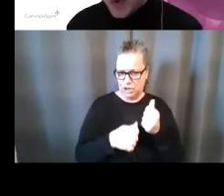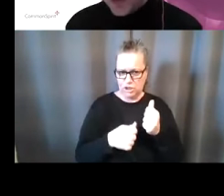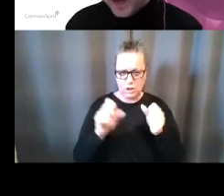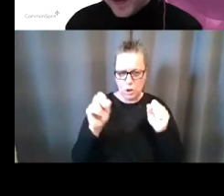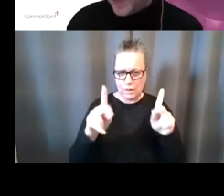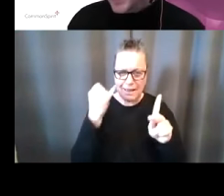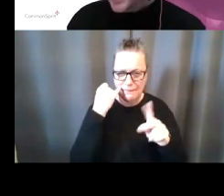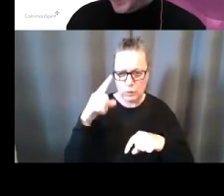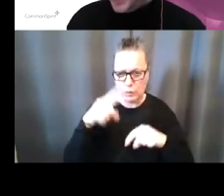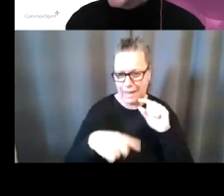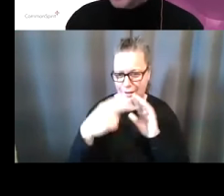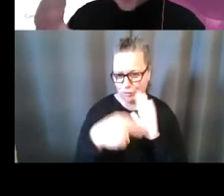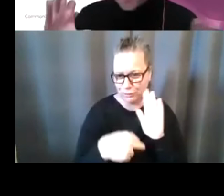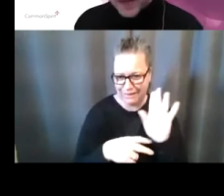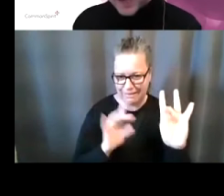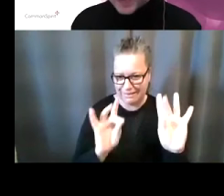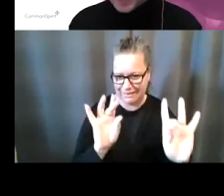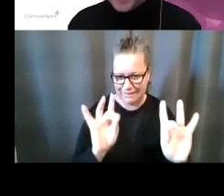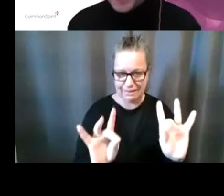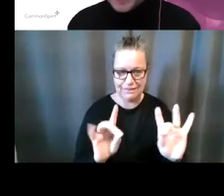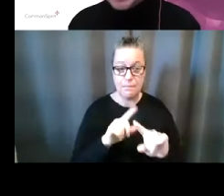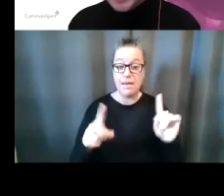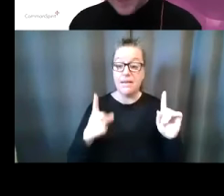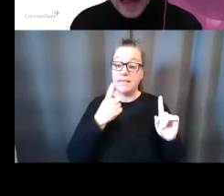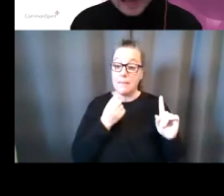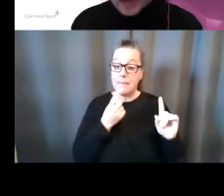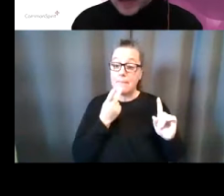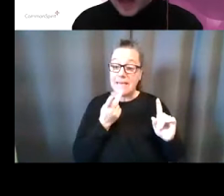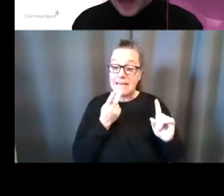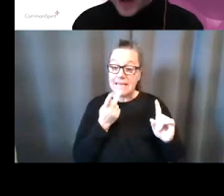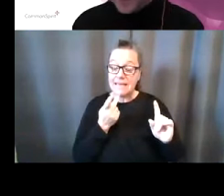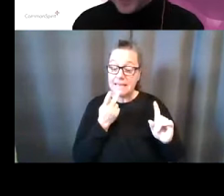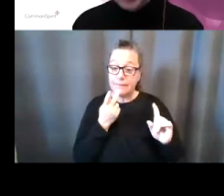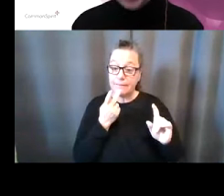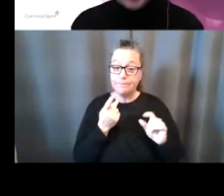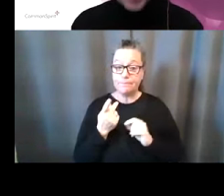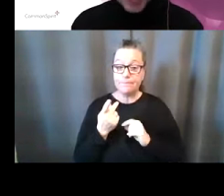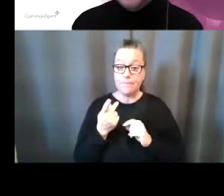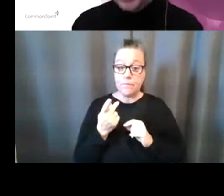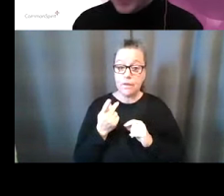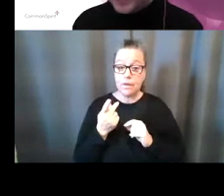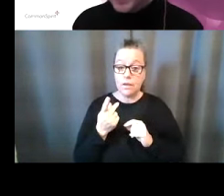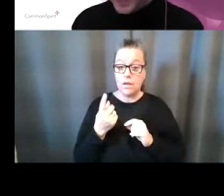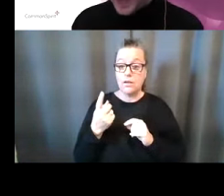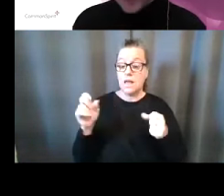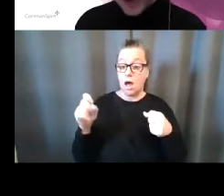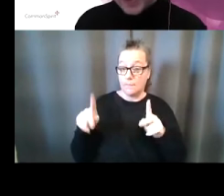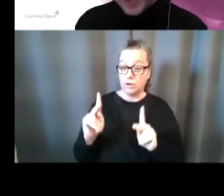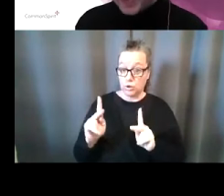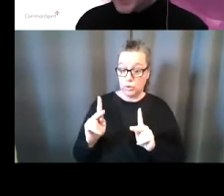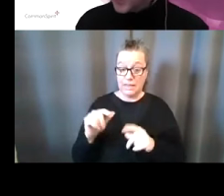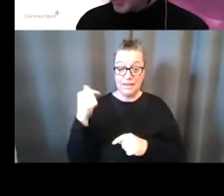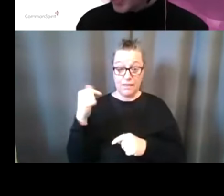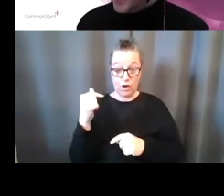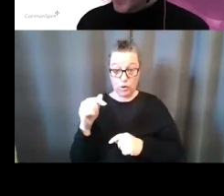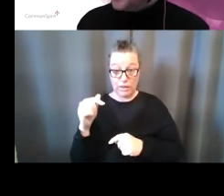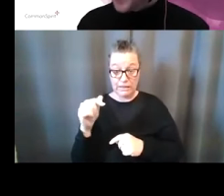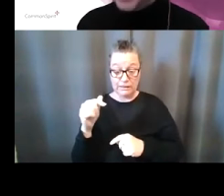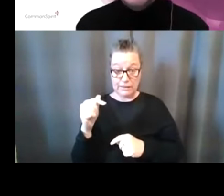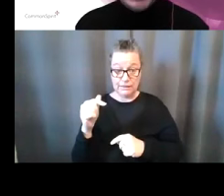to read these stickies. So the pink stickies are the defects or the opportunities, and the green stickies